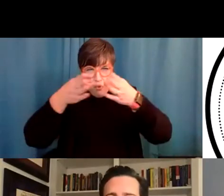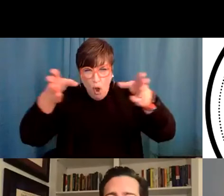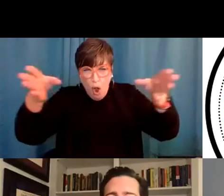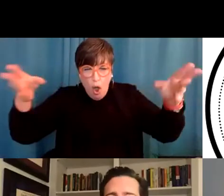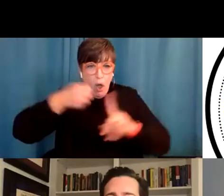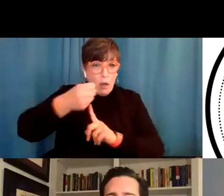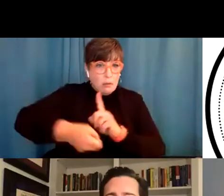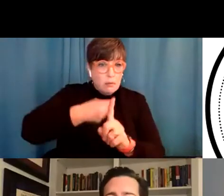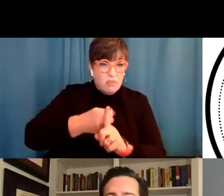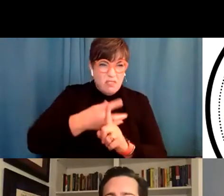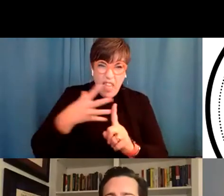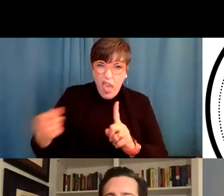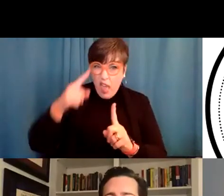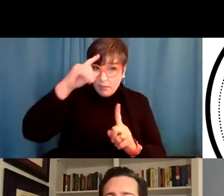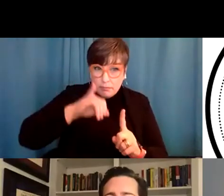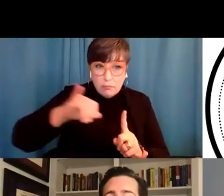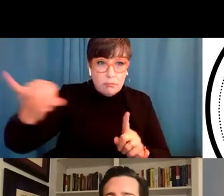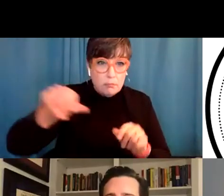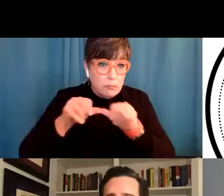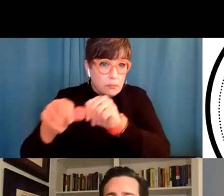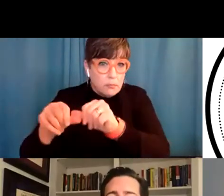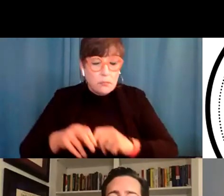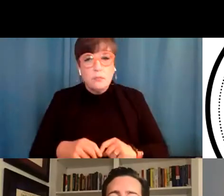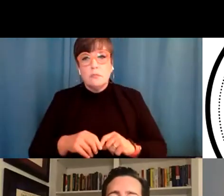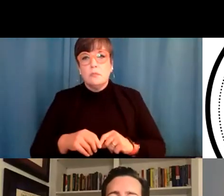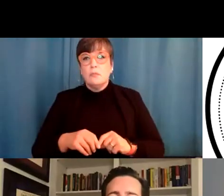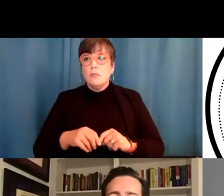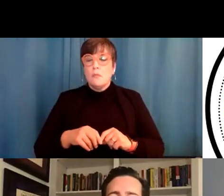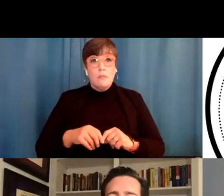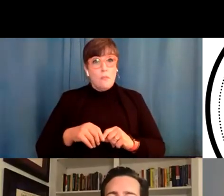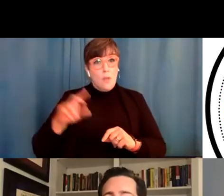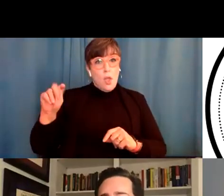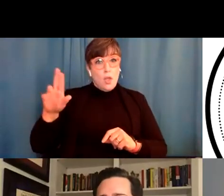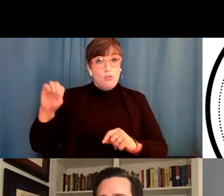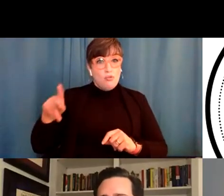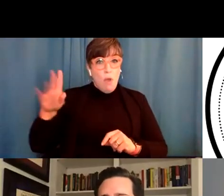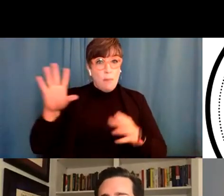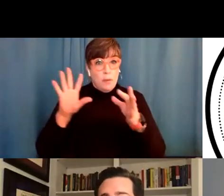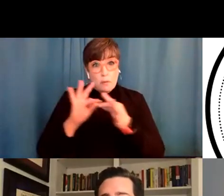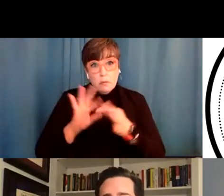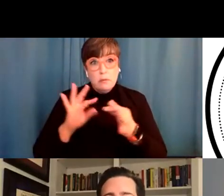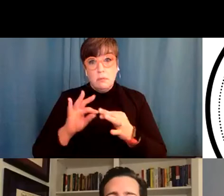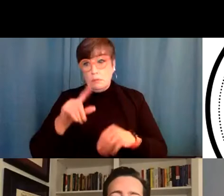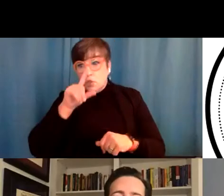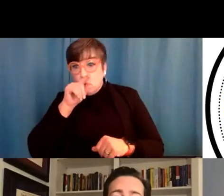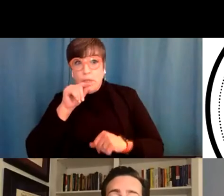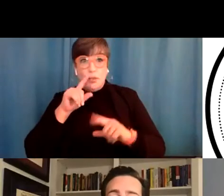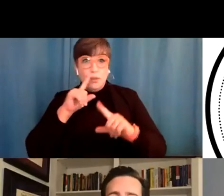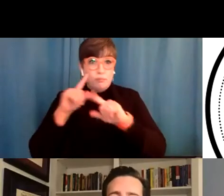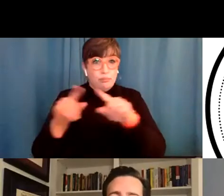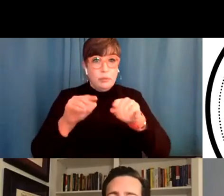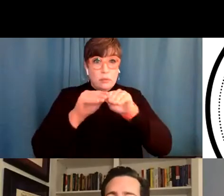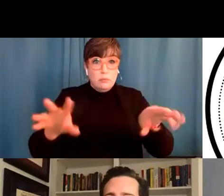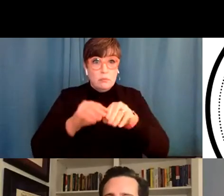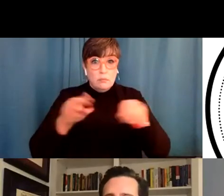So I think that this type of rhetoric and the complacency of some not to